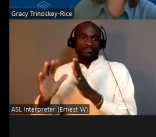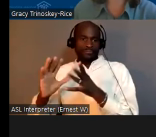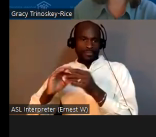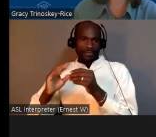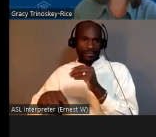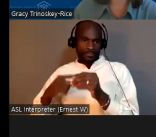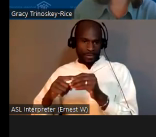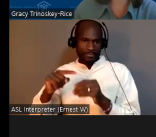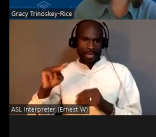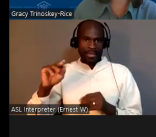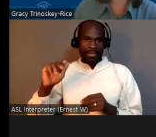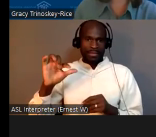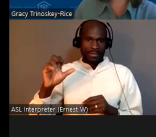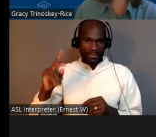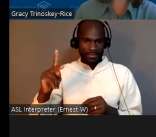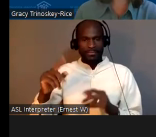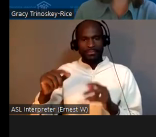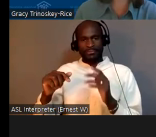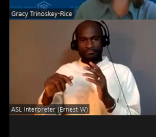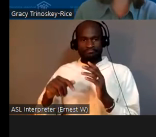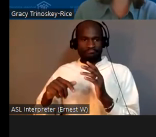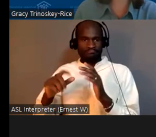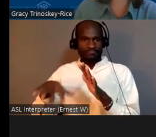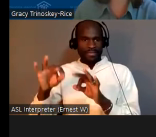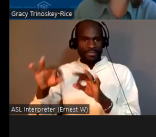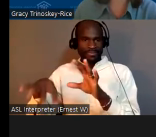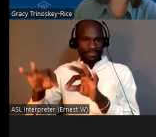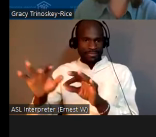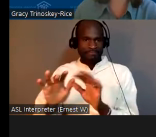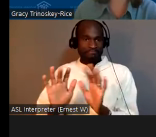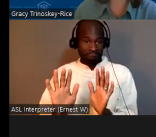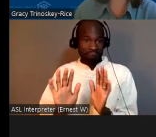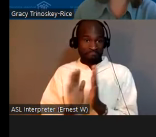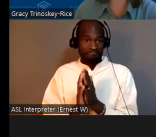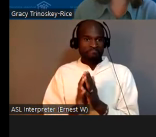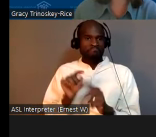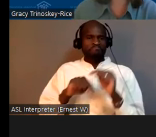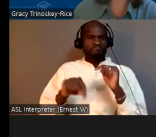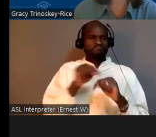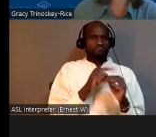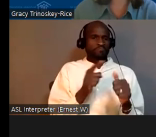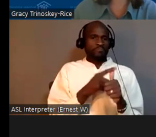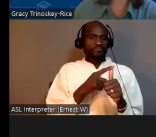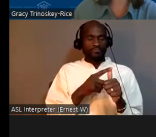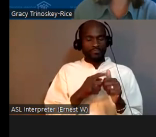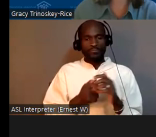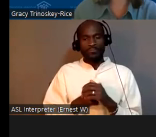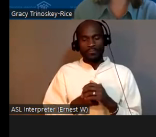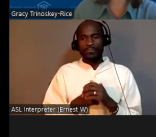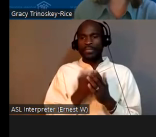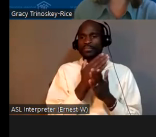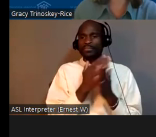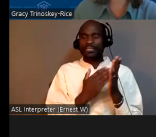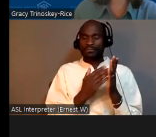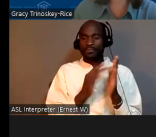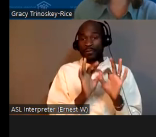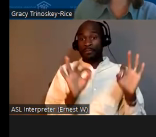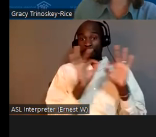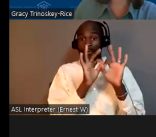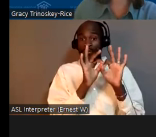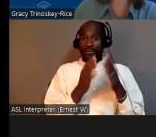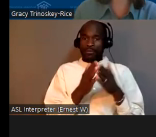for a little bit of discussion. So just so everyone's on the same page, there are some key COVID-19 public